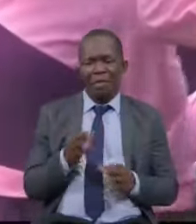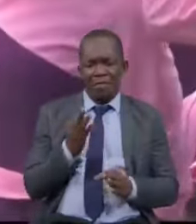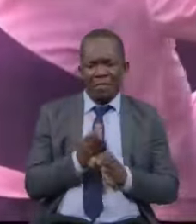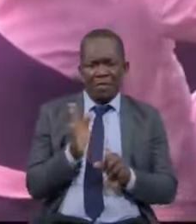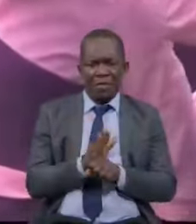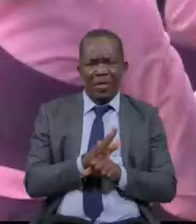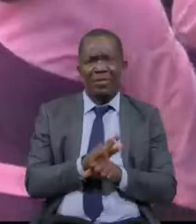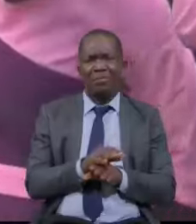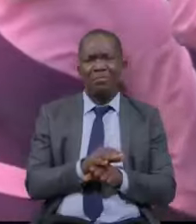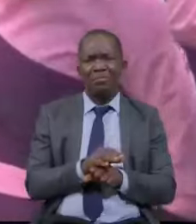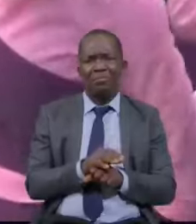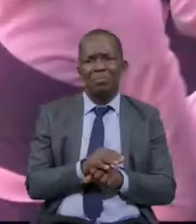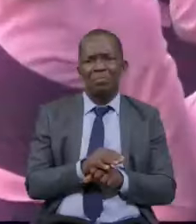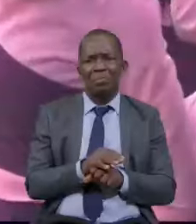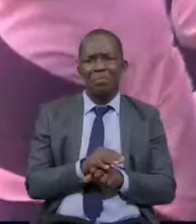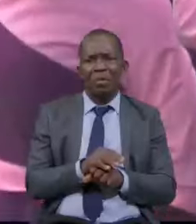wholeheartedly,